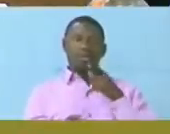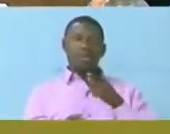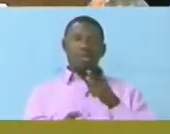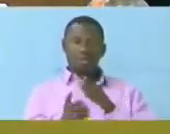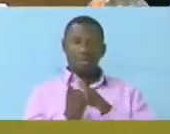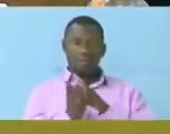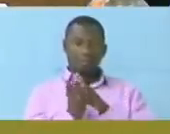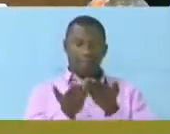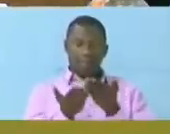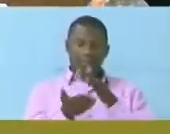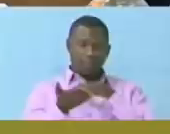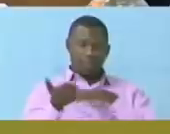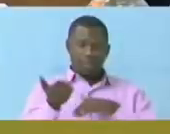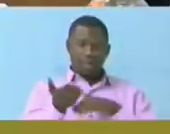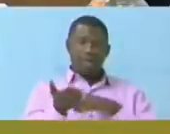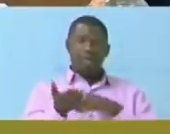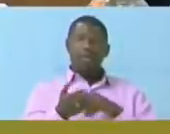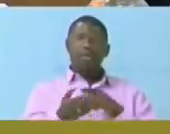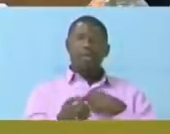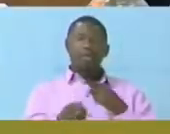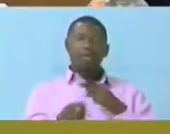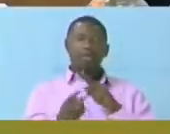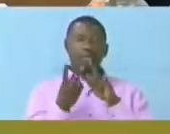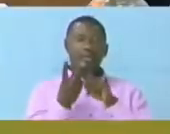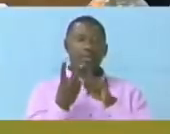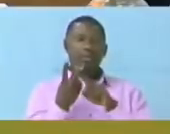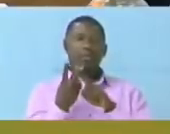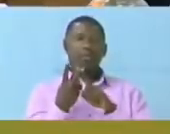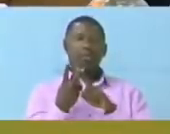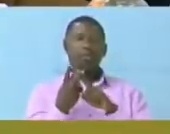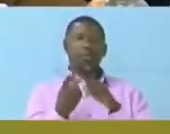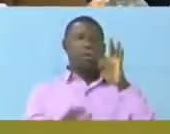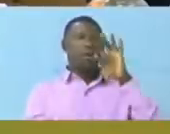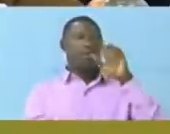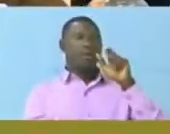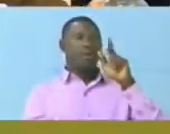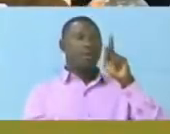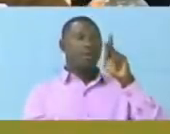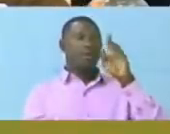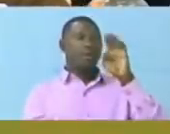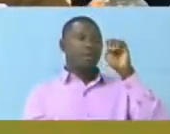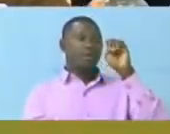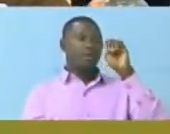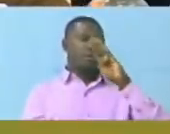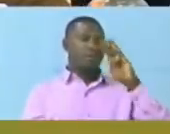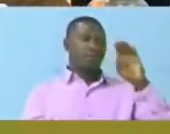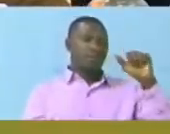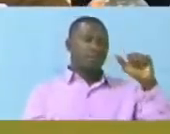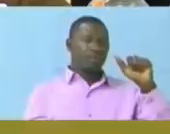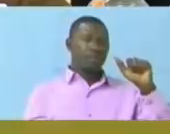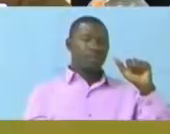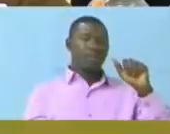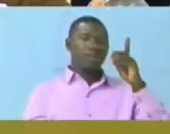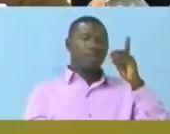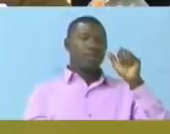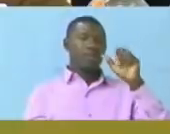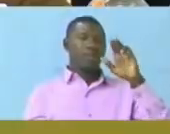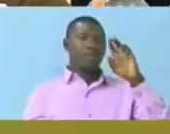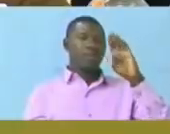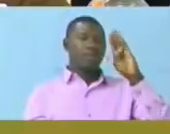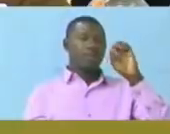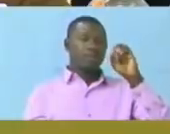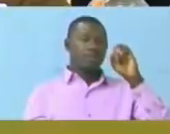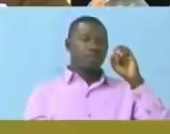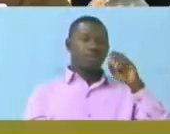this document, and the second is Fakiba Davos' signature mm-hmm. on the document dated